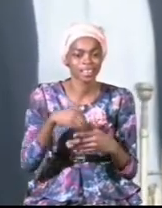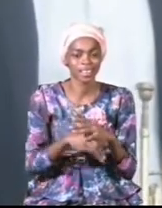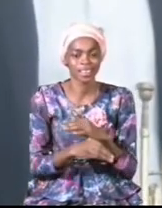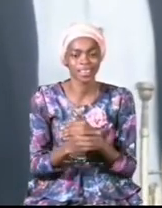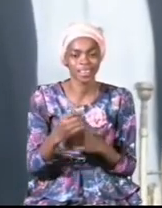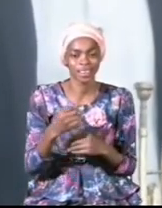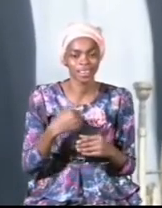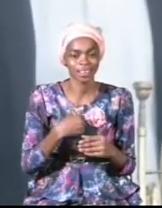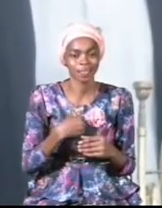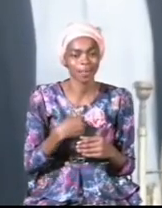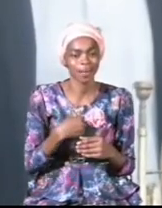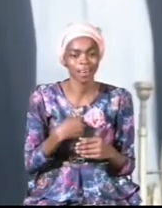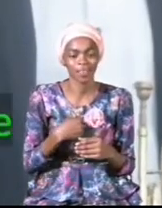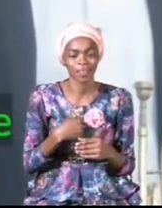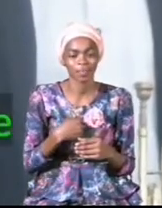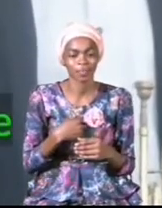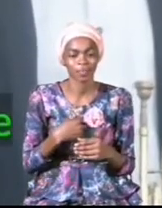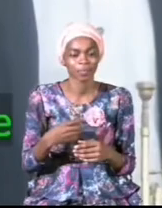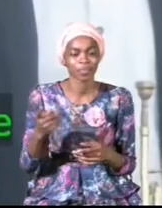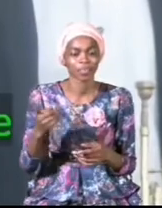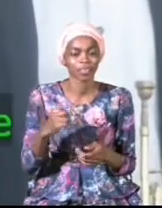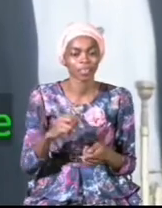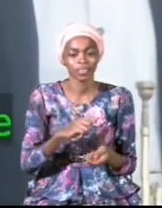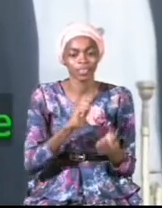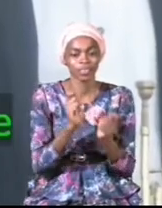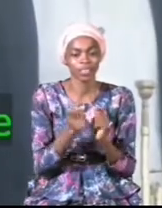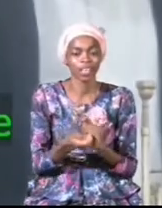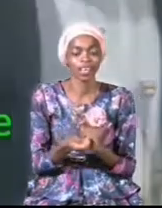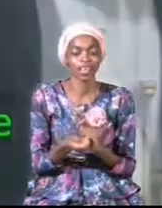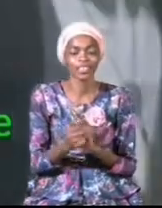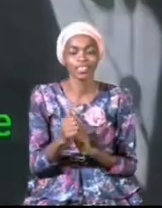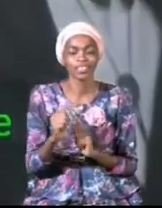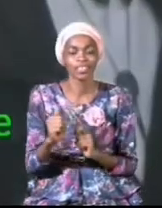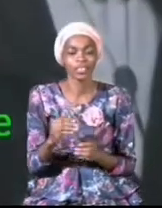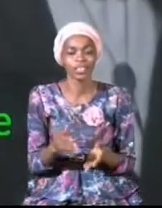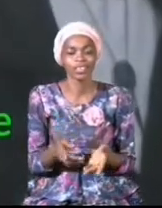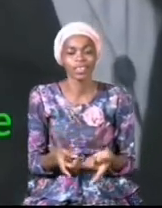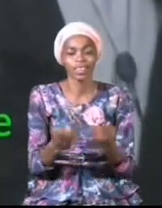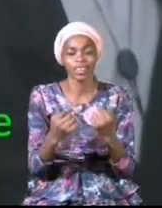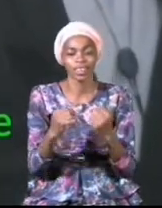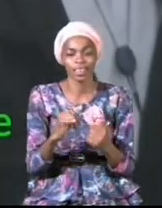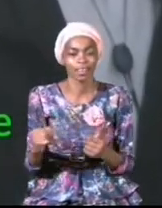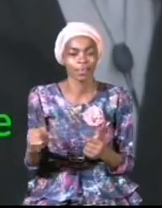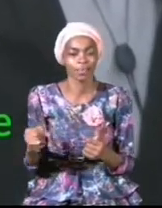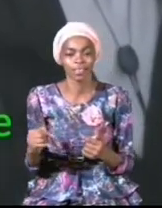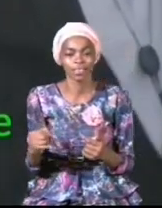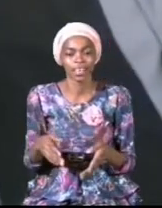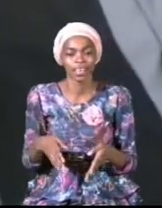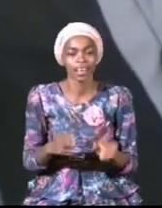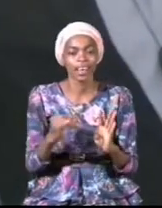me. There's a change a coming.